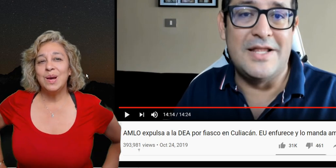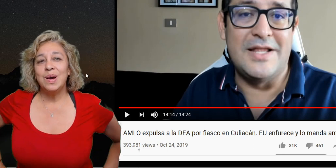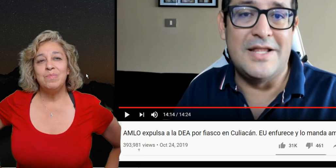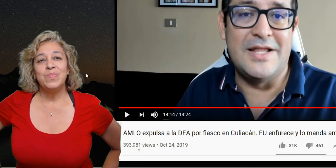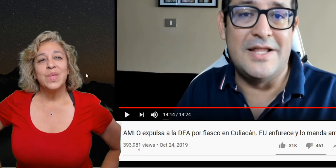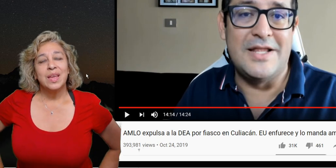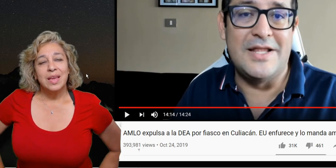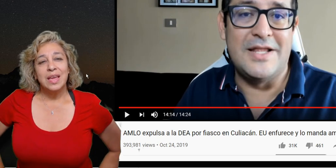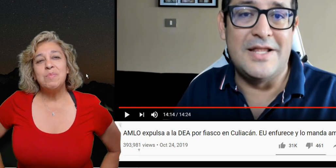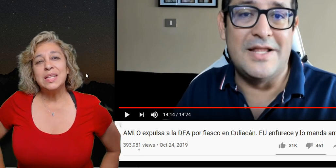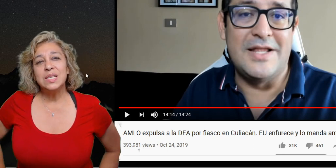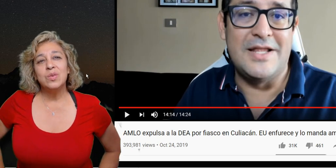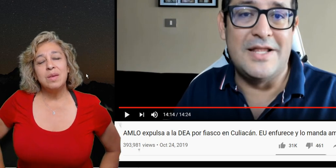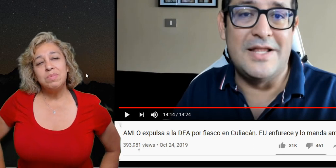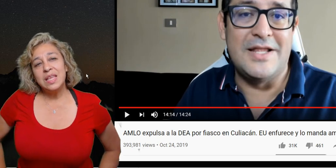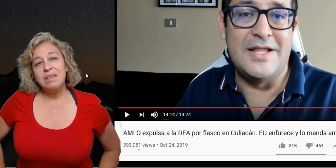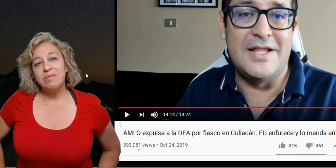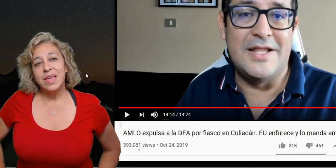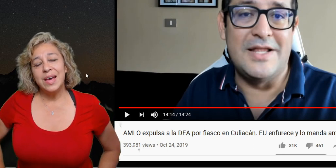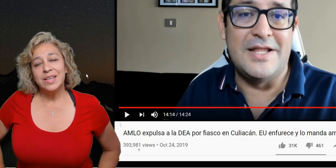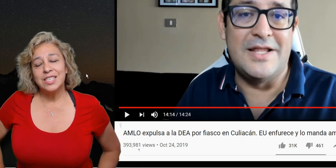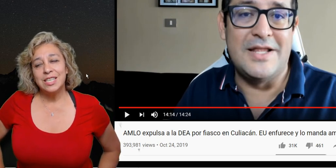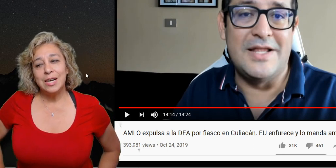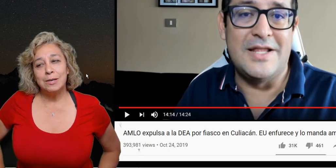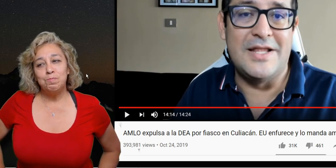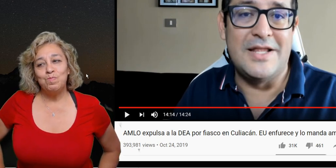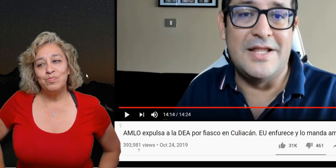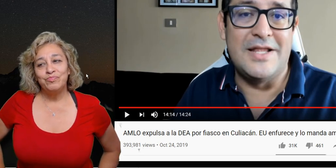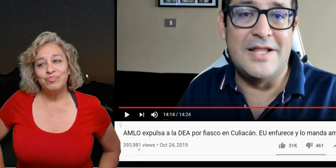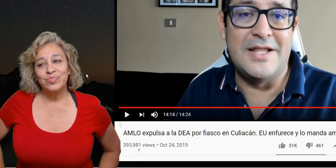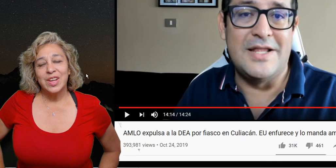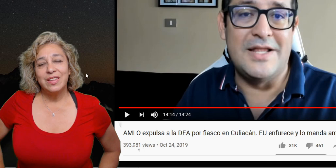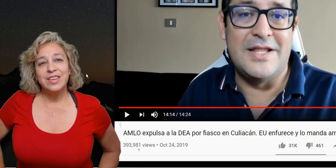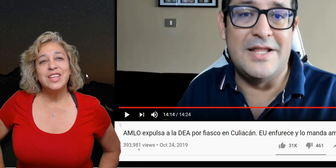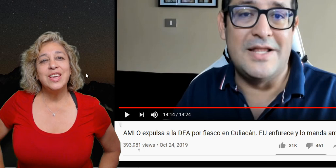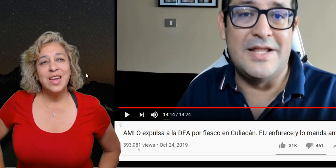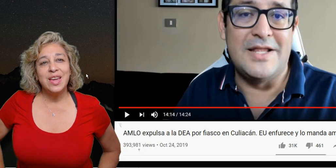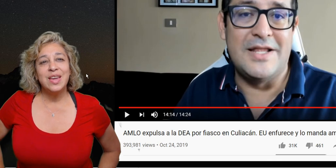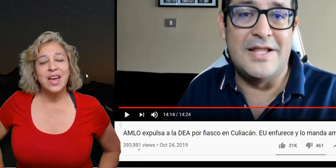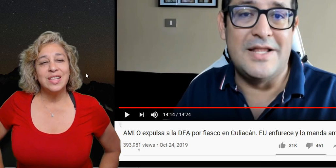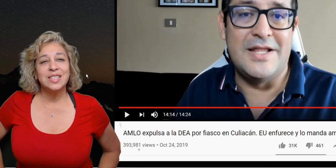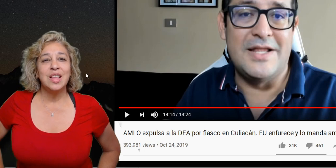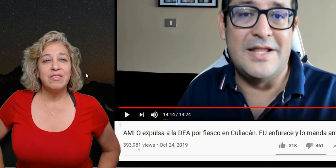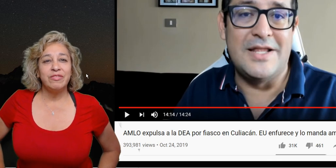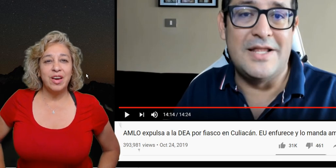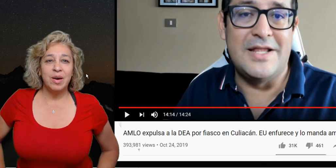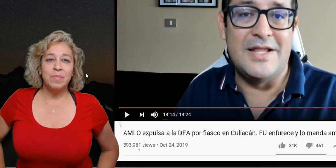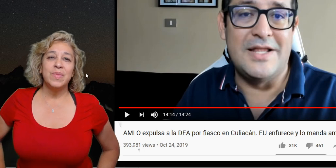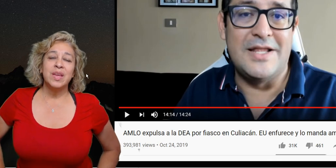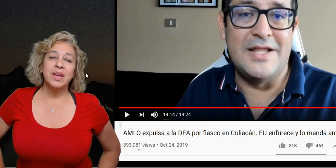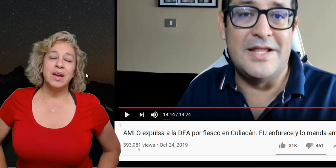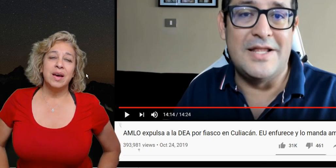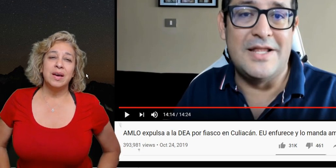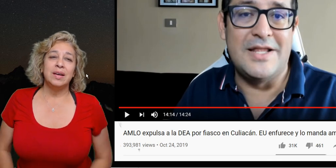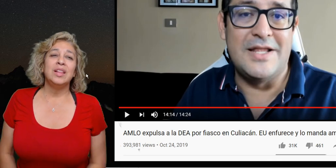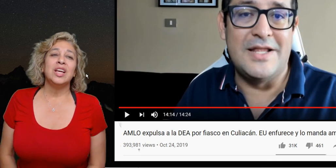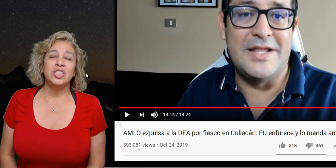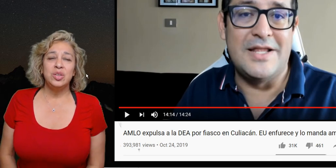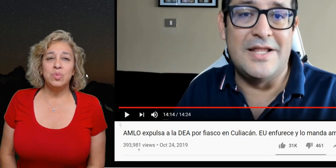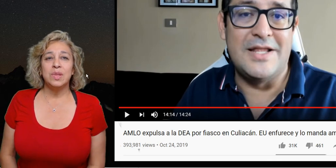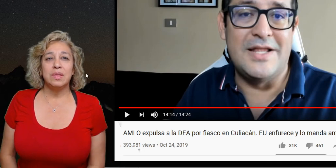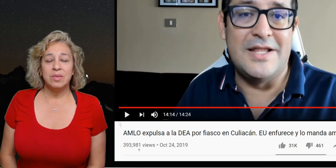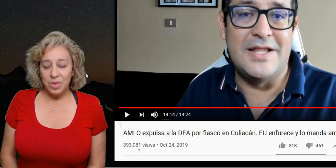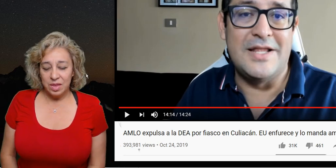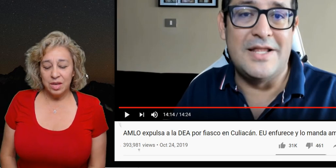But in Mexico, they believe that the DEA has a lot of a lot